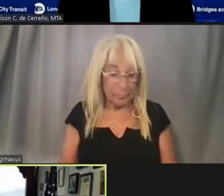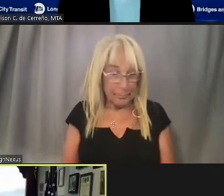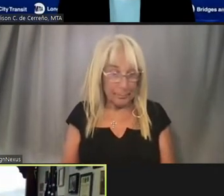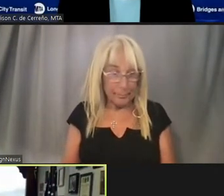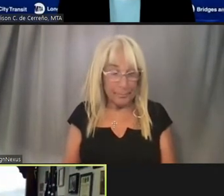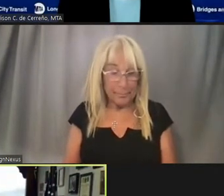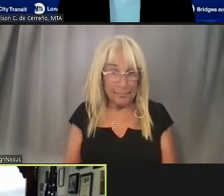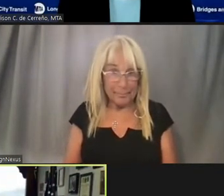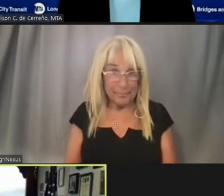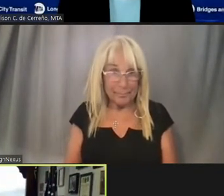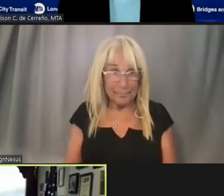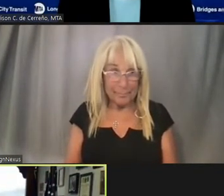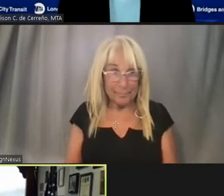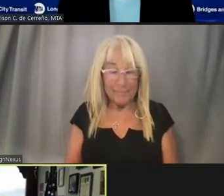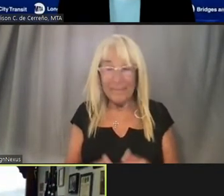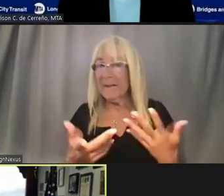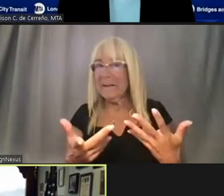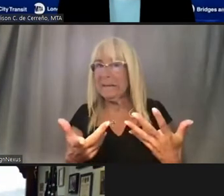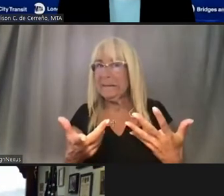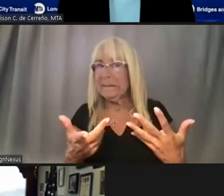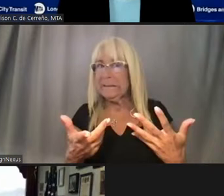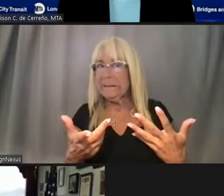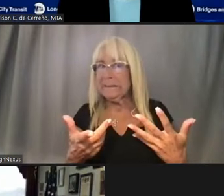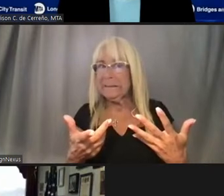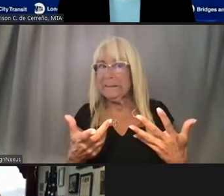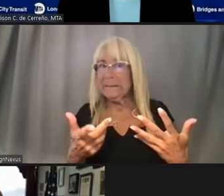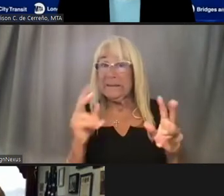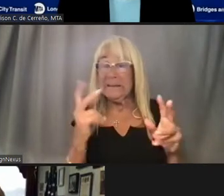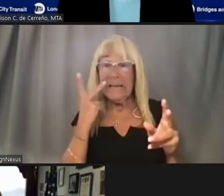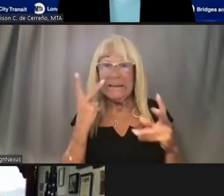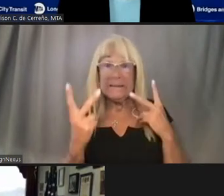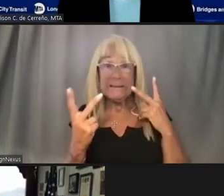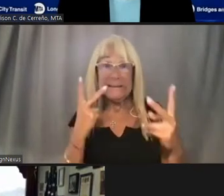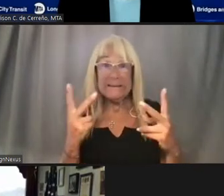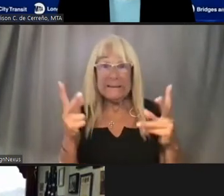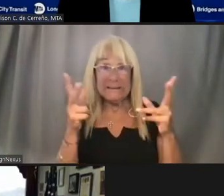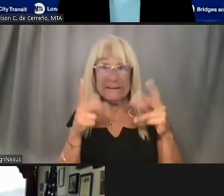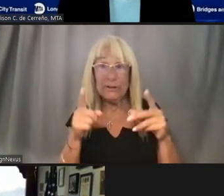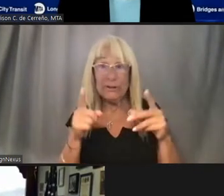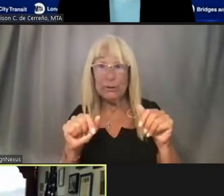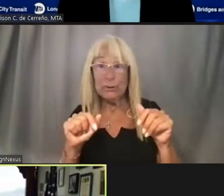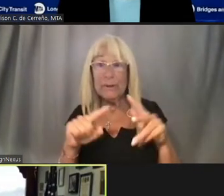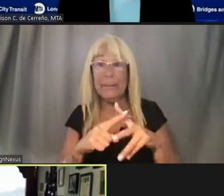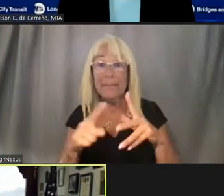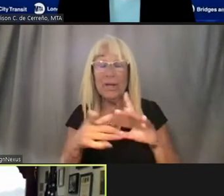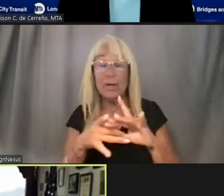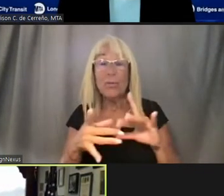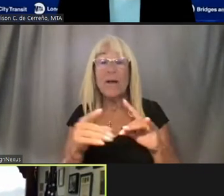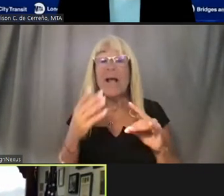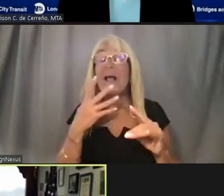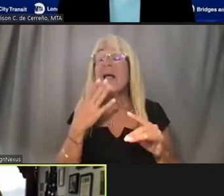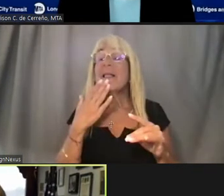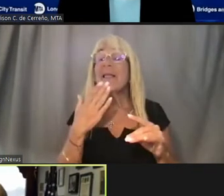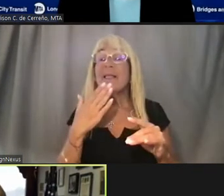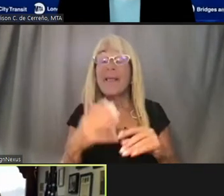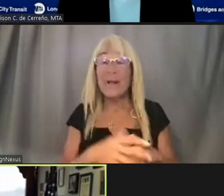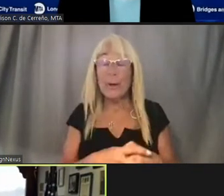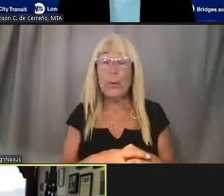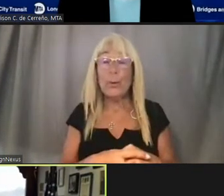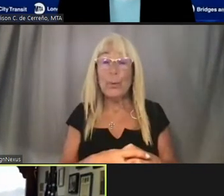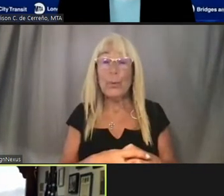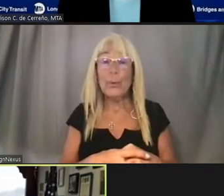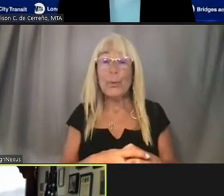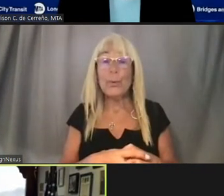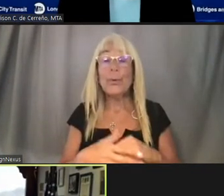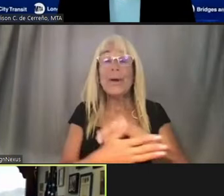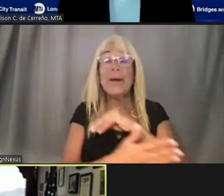I'm sorry just trying to set this up we can see you and hear you you may begin your remarks okay thank you very much and my name